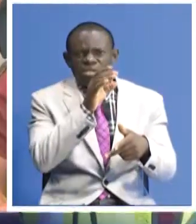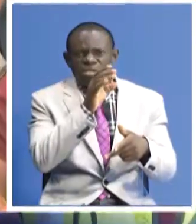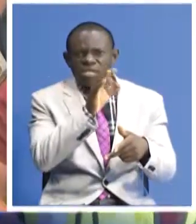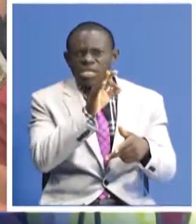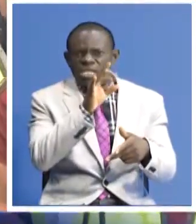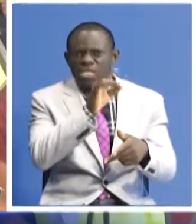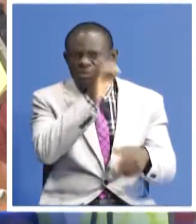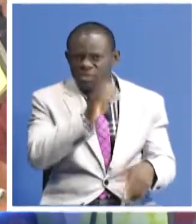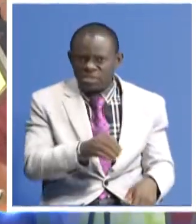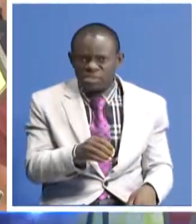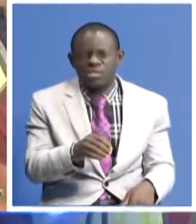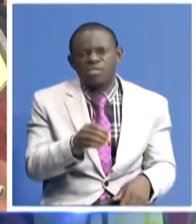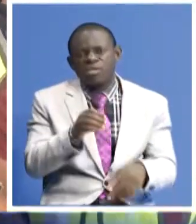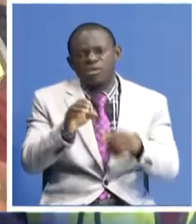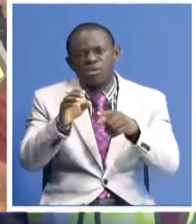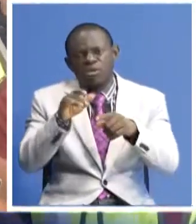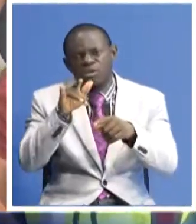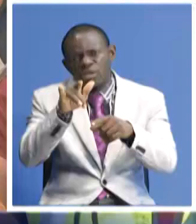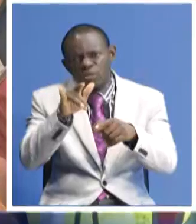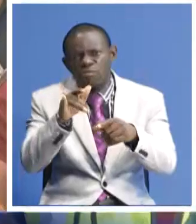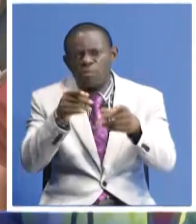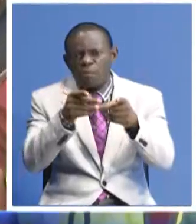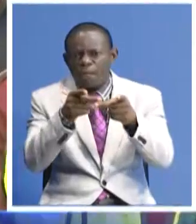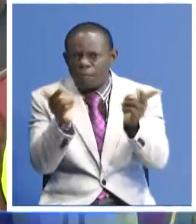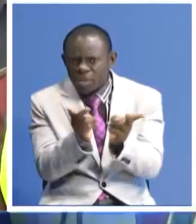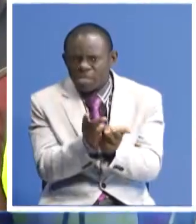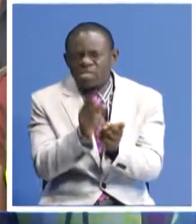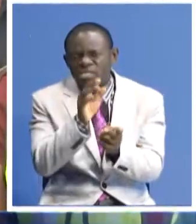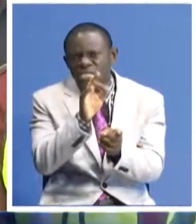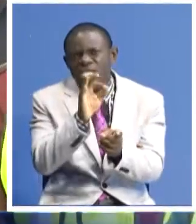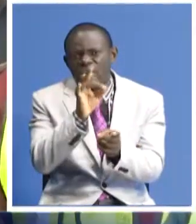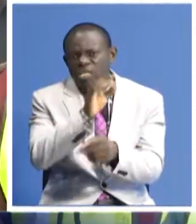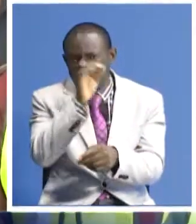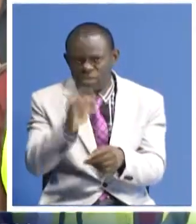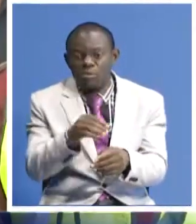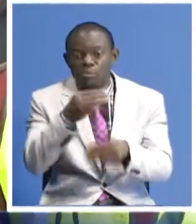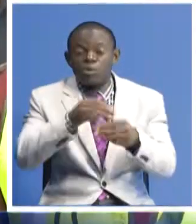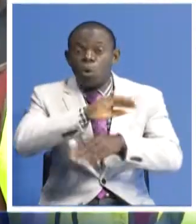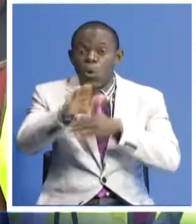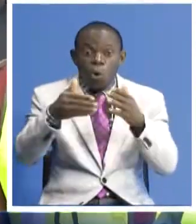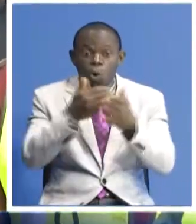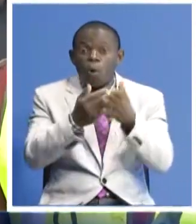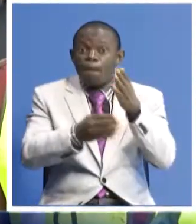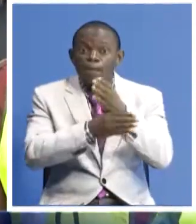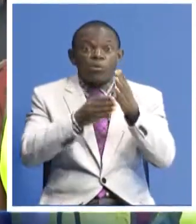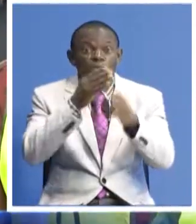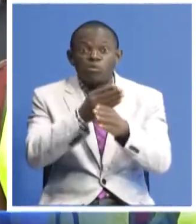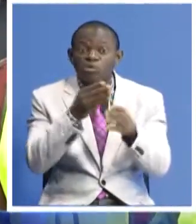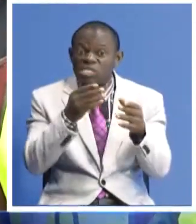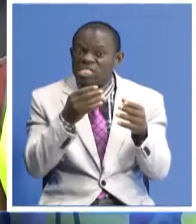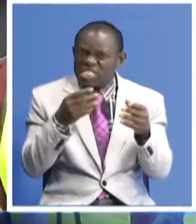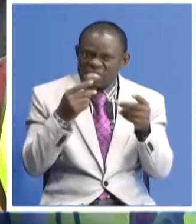is at 98%. So the overall completion for Kenneth Kaunda International Airport's upgrade project is